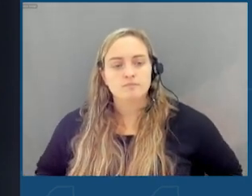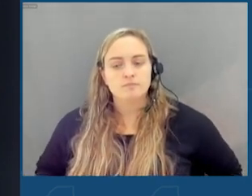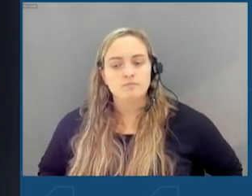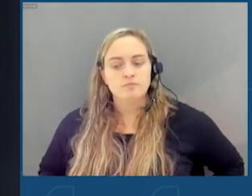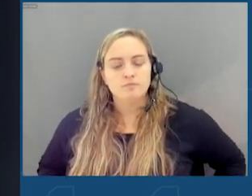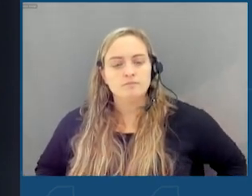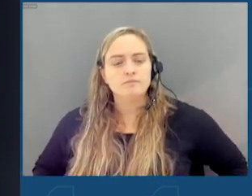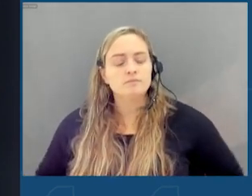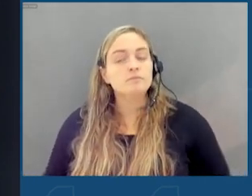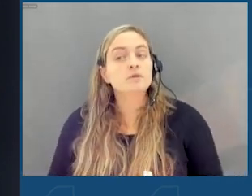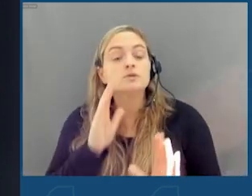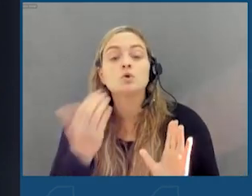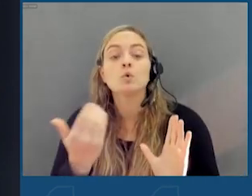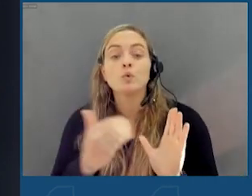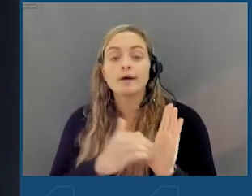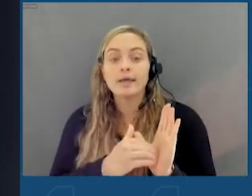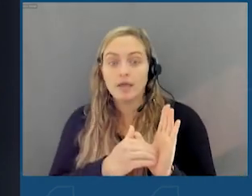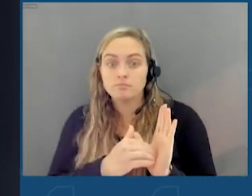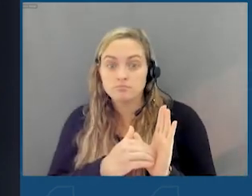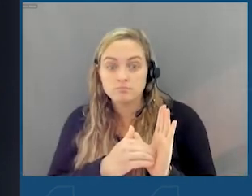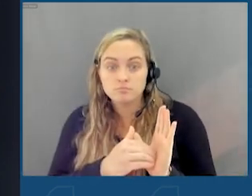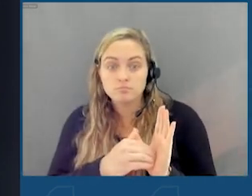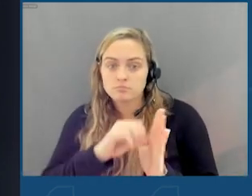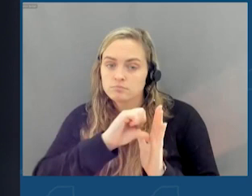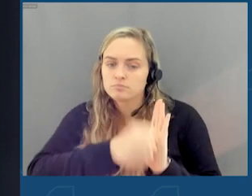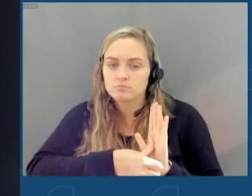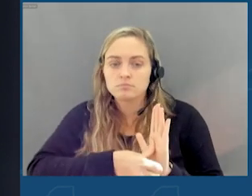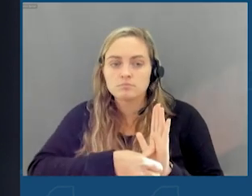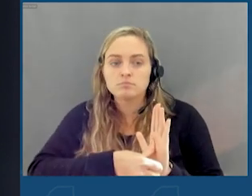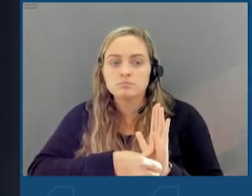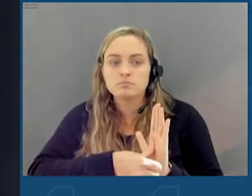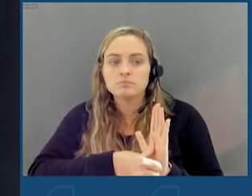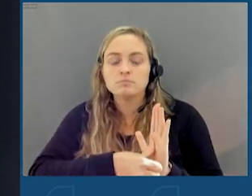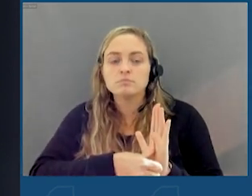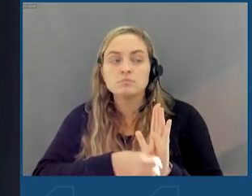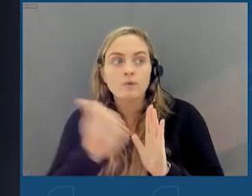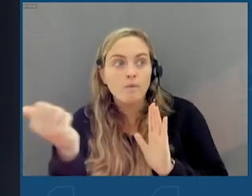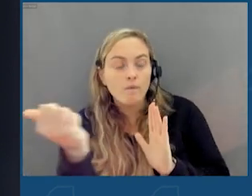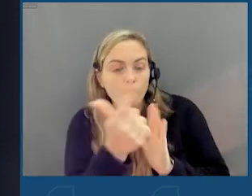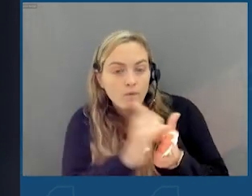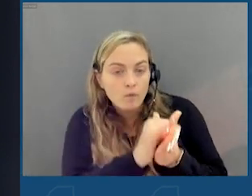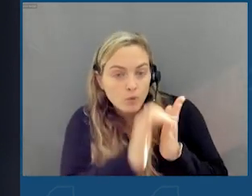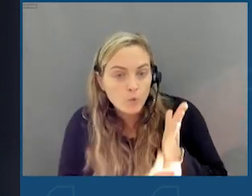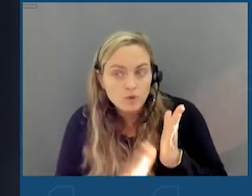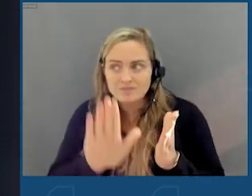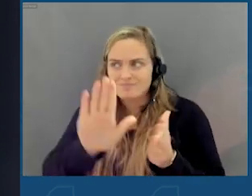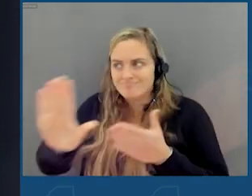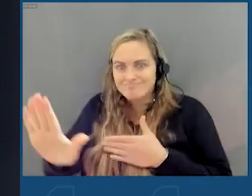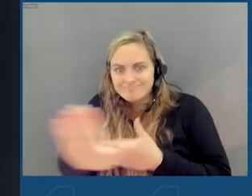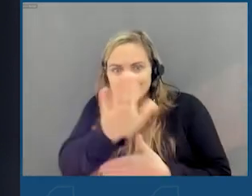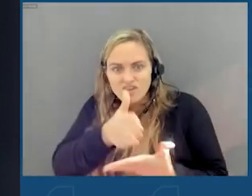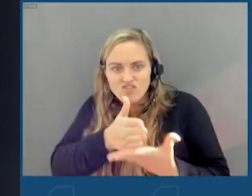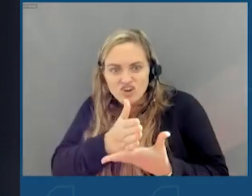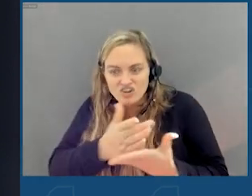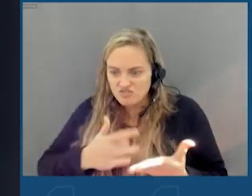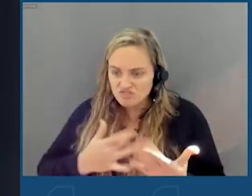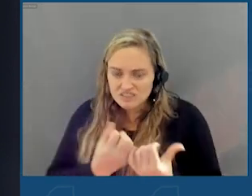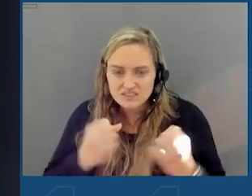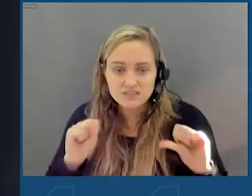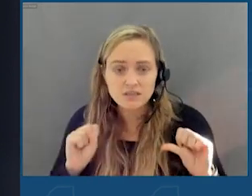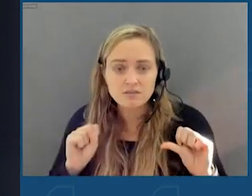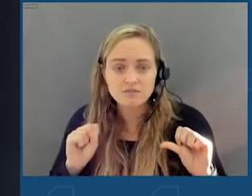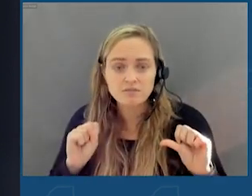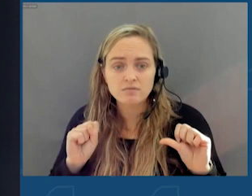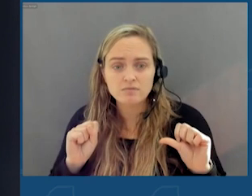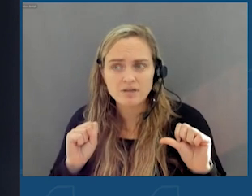Let me restate in the strongest of words. Every single New Yorker has a right to feel safe and to be